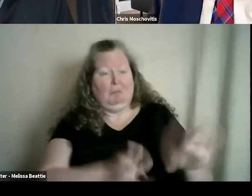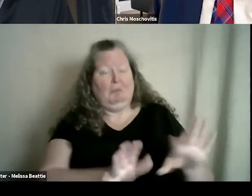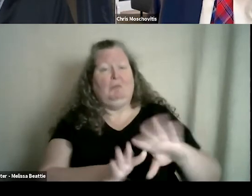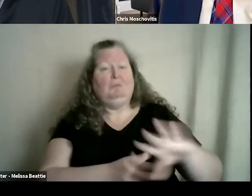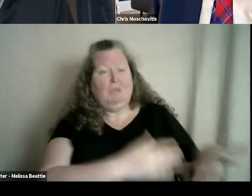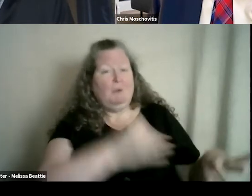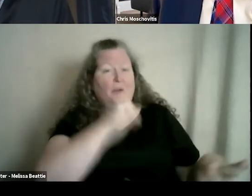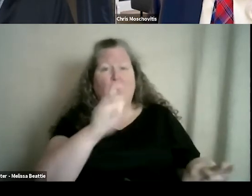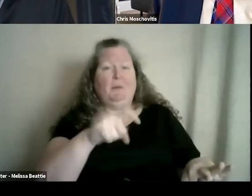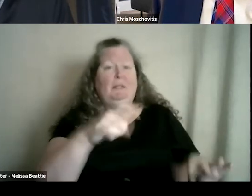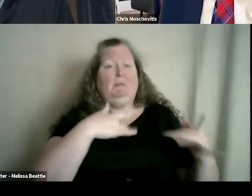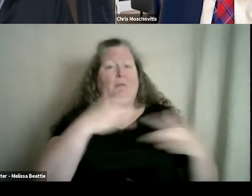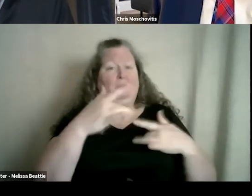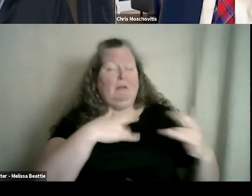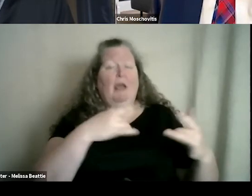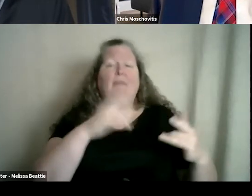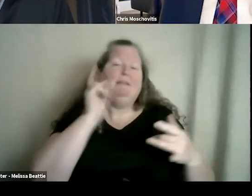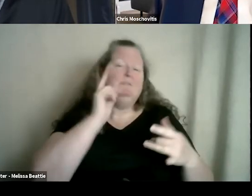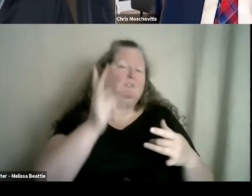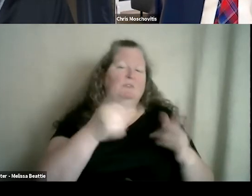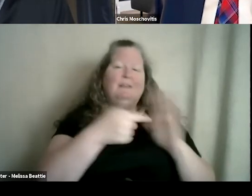have succeeded and how some things have failed.